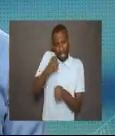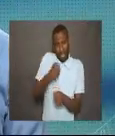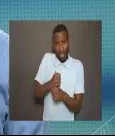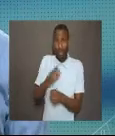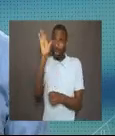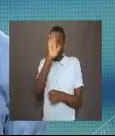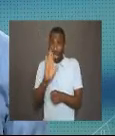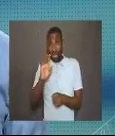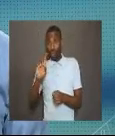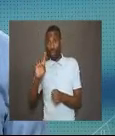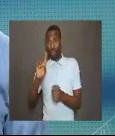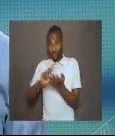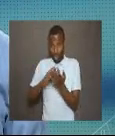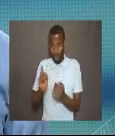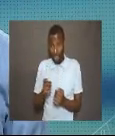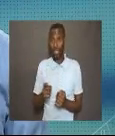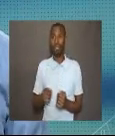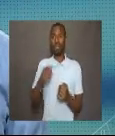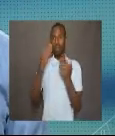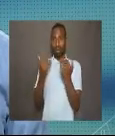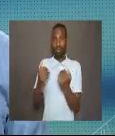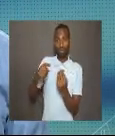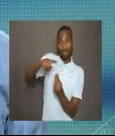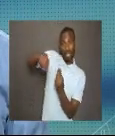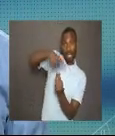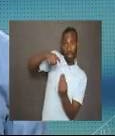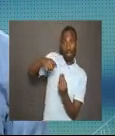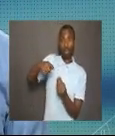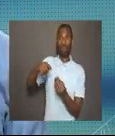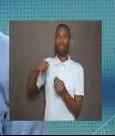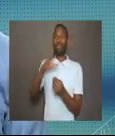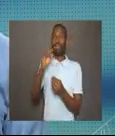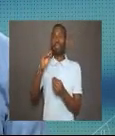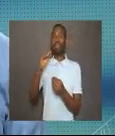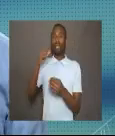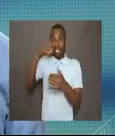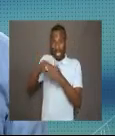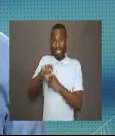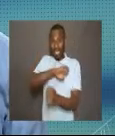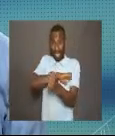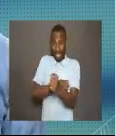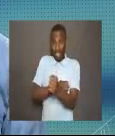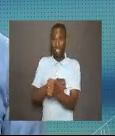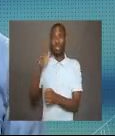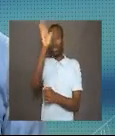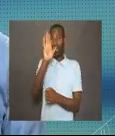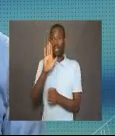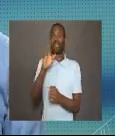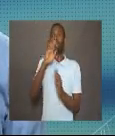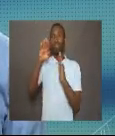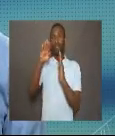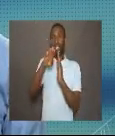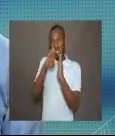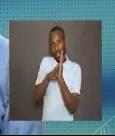Since work was done by the gas on its surroundings, the internal energy of the